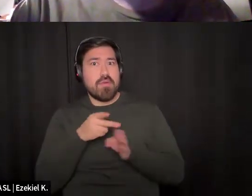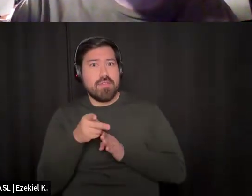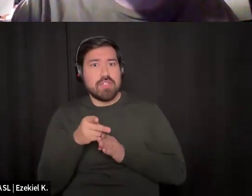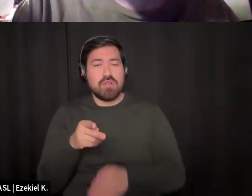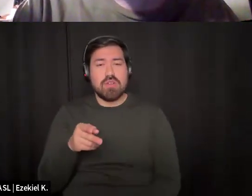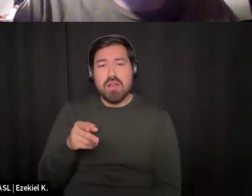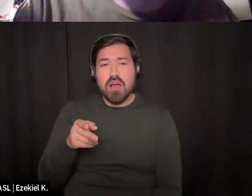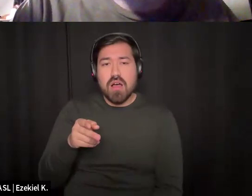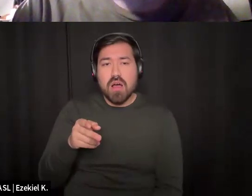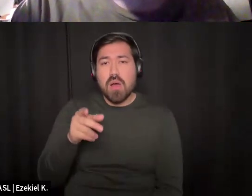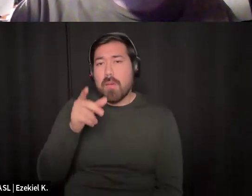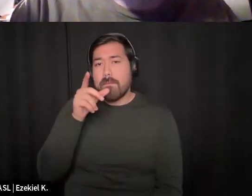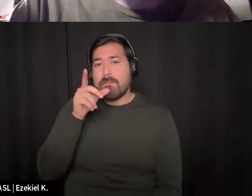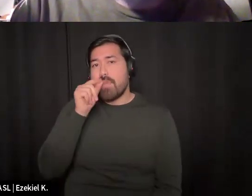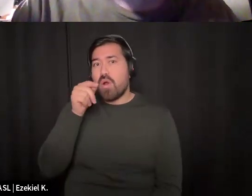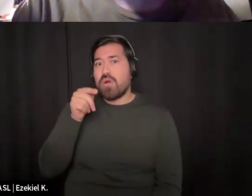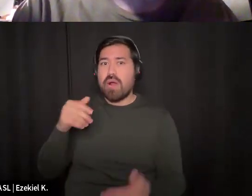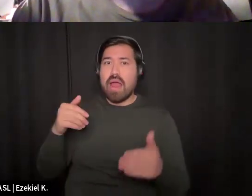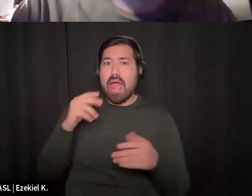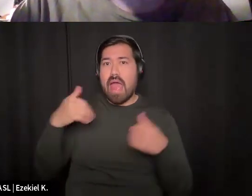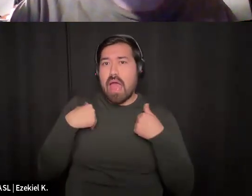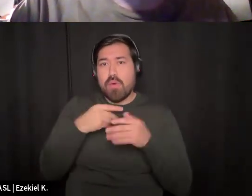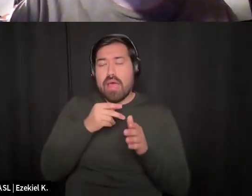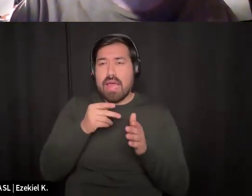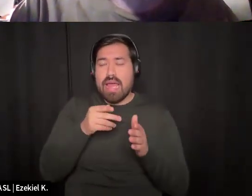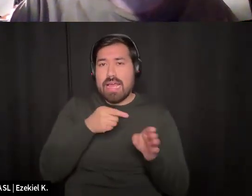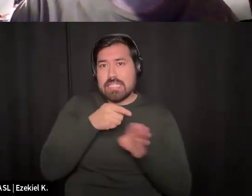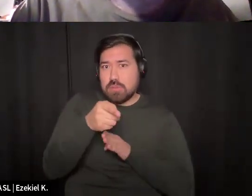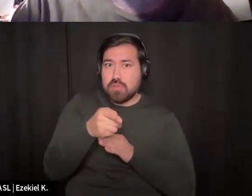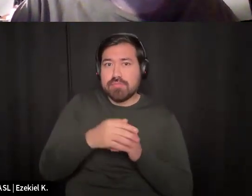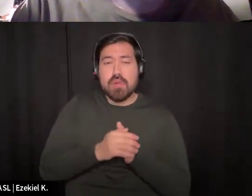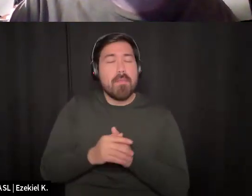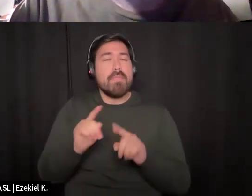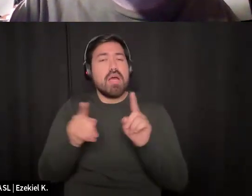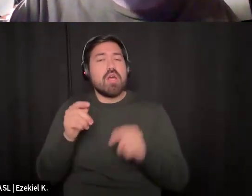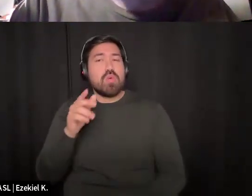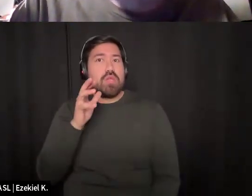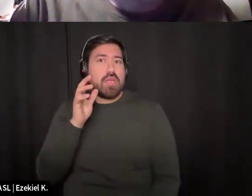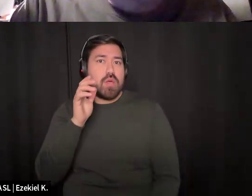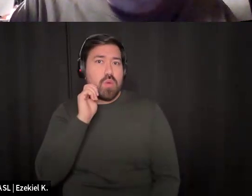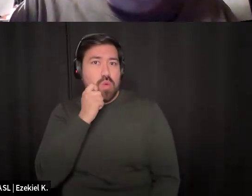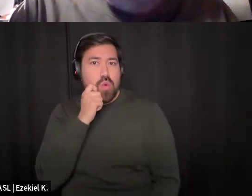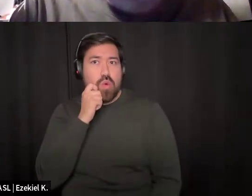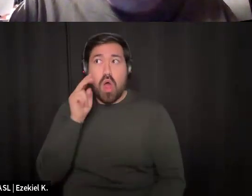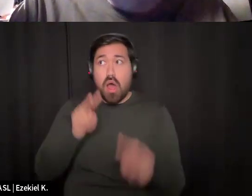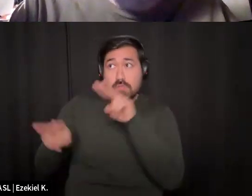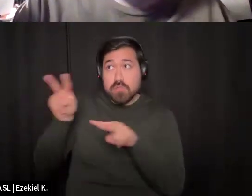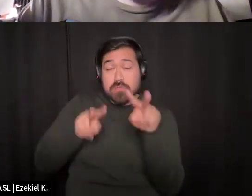ornithologist. But so I'll have a page with my tallies, and then I'll have like cool observations, the